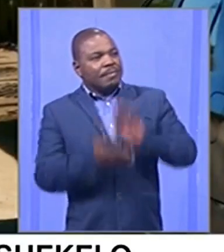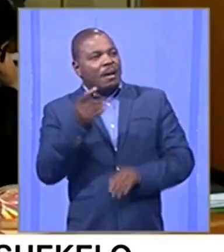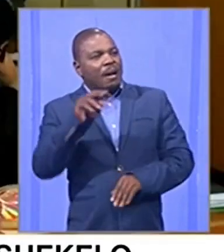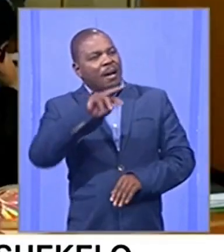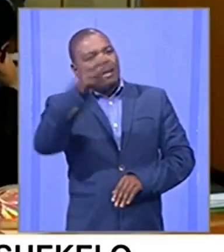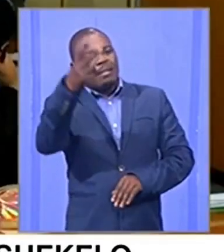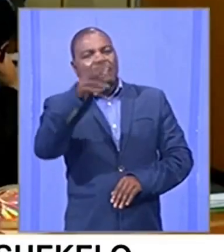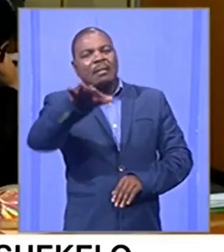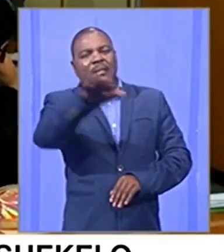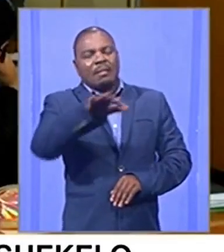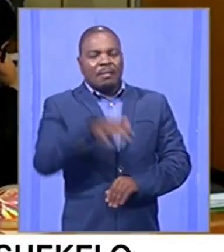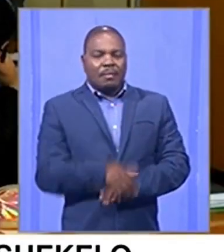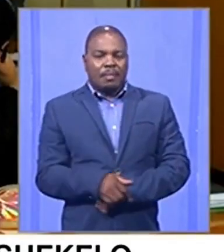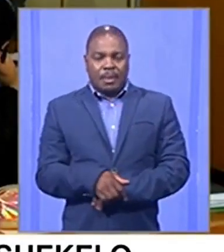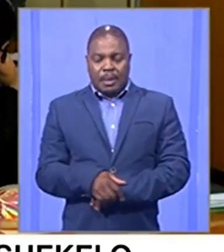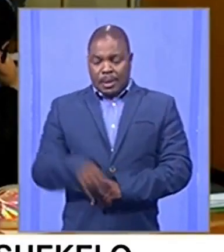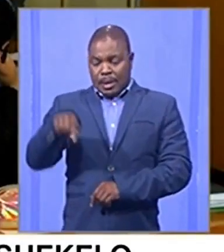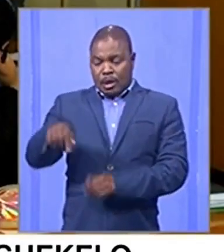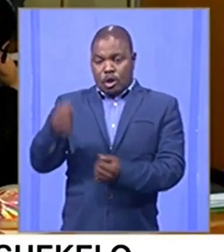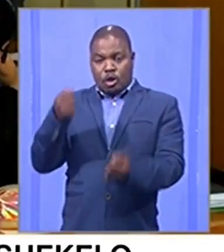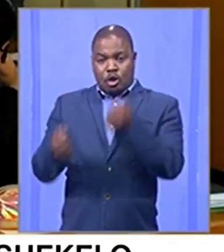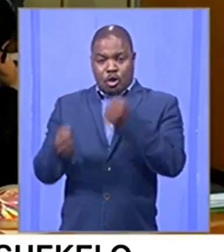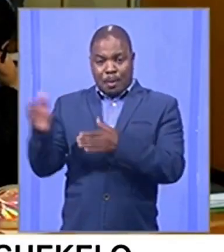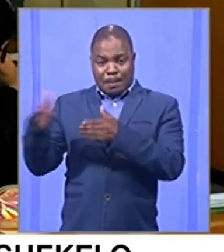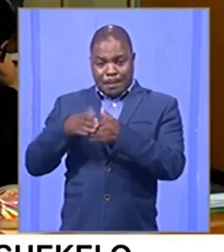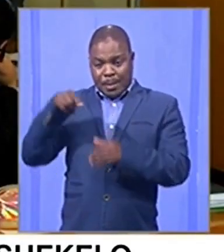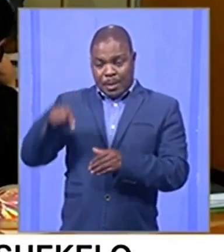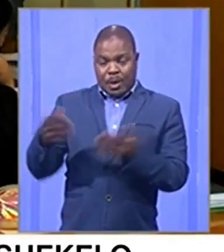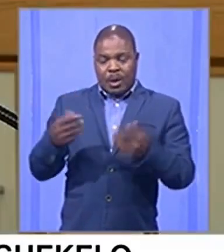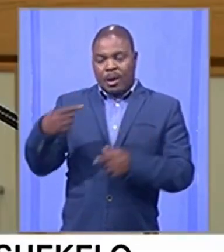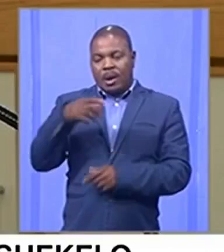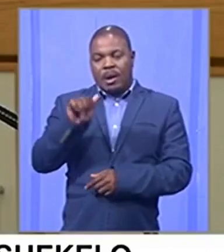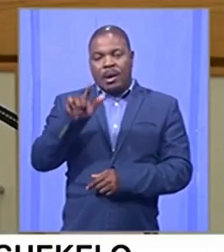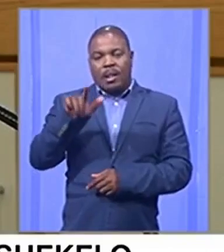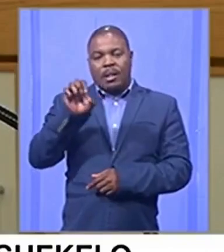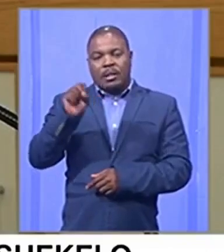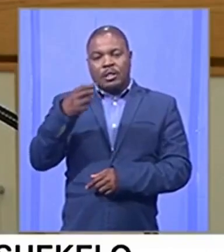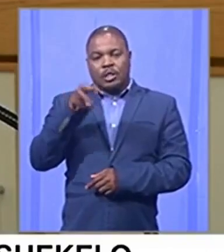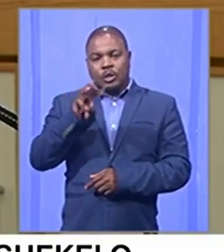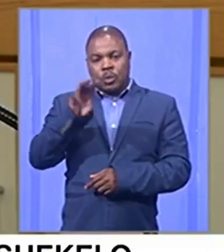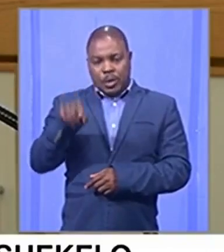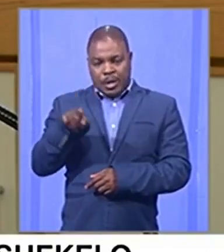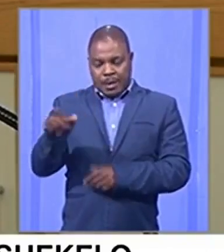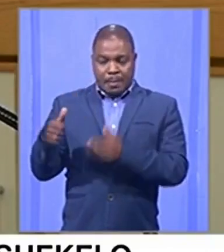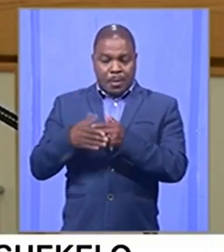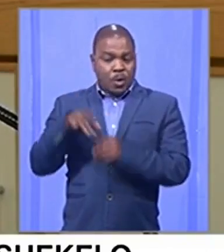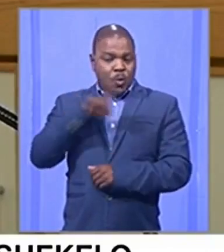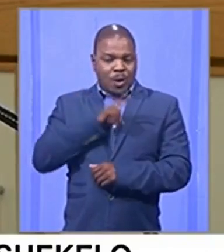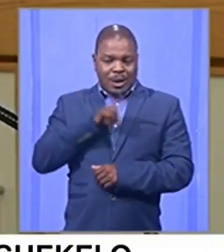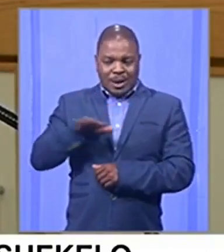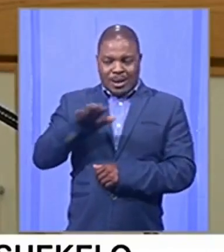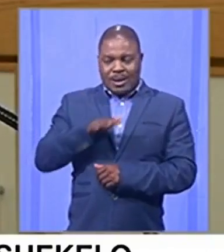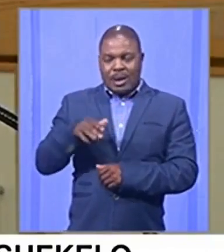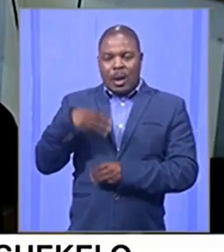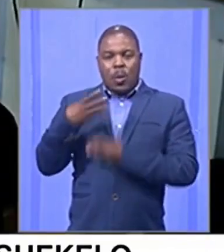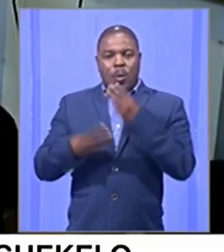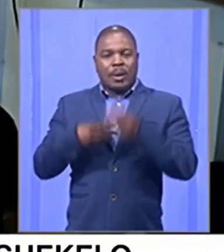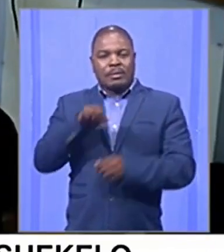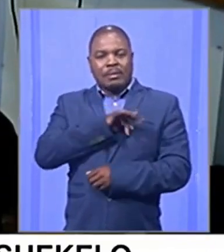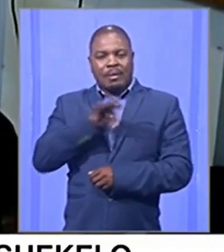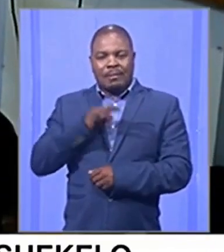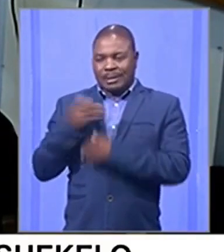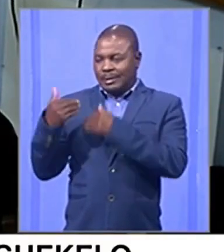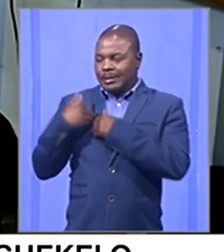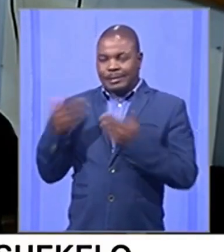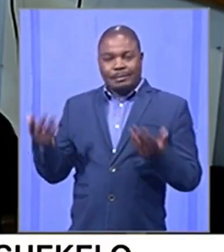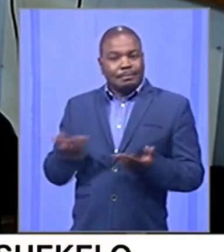teng. Qeto ya ho kwalwa ha lekgotla la dinyewe la magistrata wa Galeshewe e nkuwe ho latela molao wa polokelo ya basebetsi.